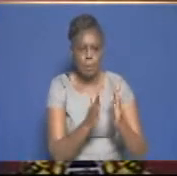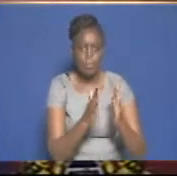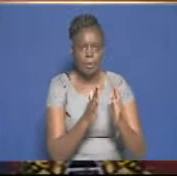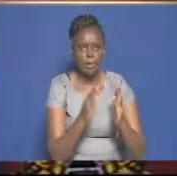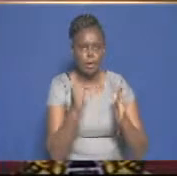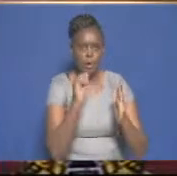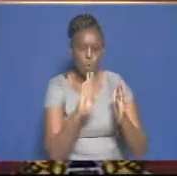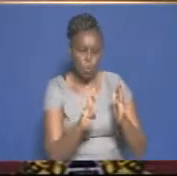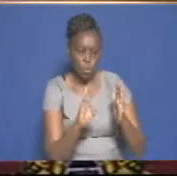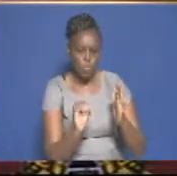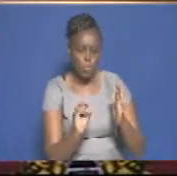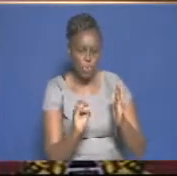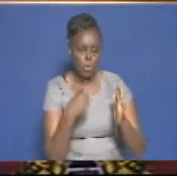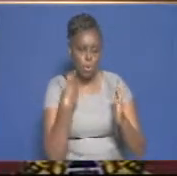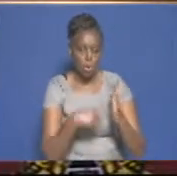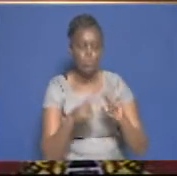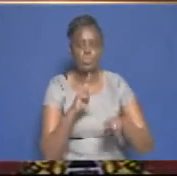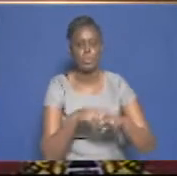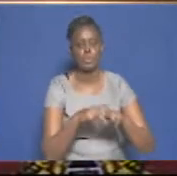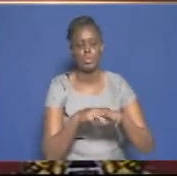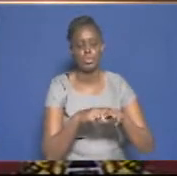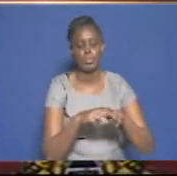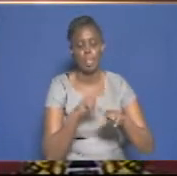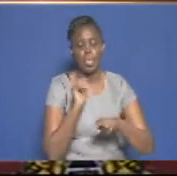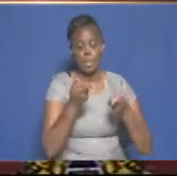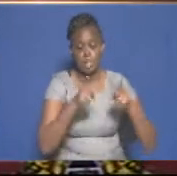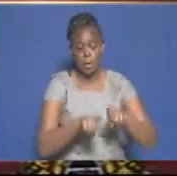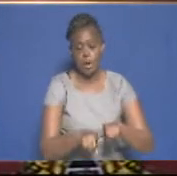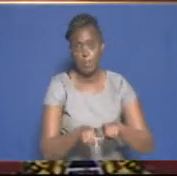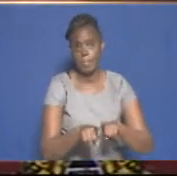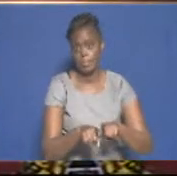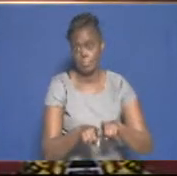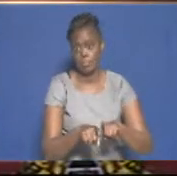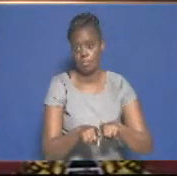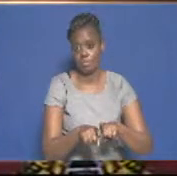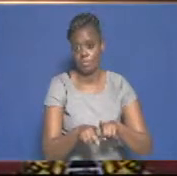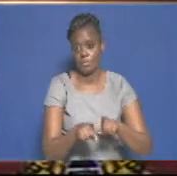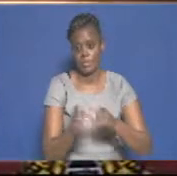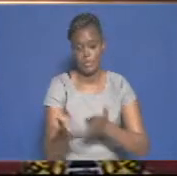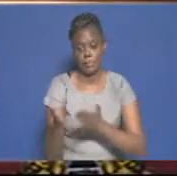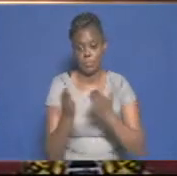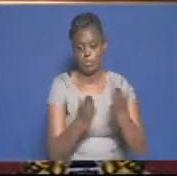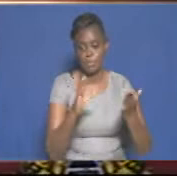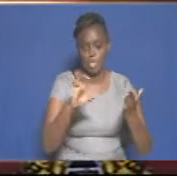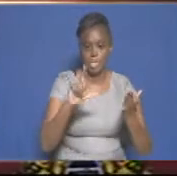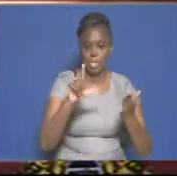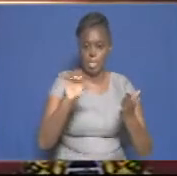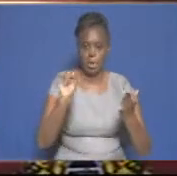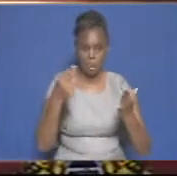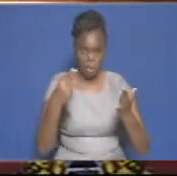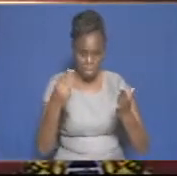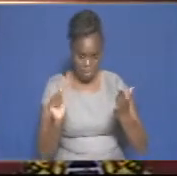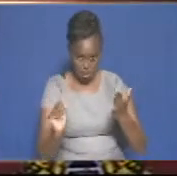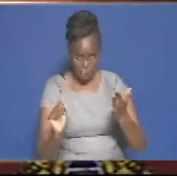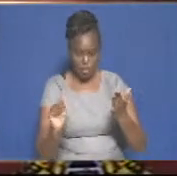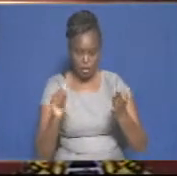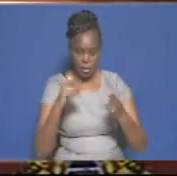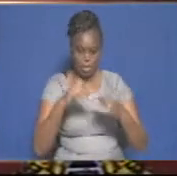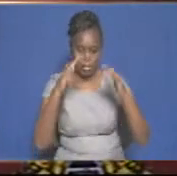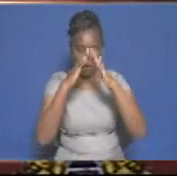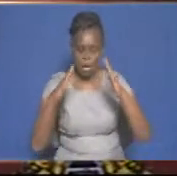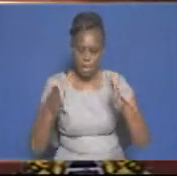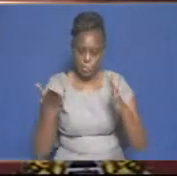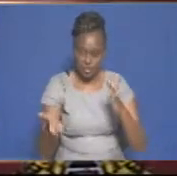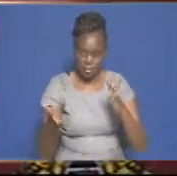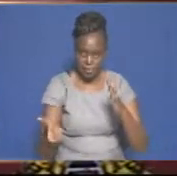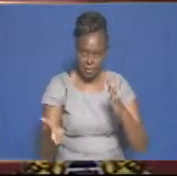Gumbo. It might cost you your seat. And that's what happened, and that is what brought Honorable Elisha to this house.